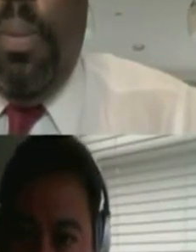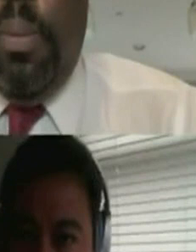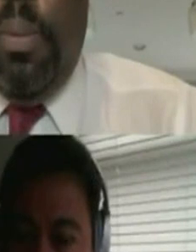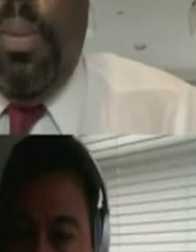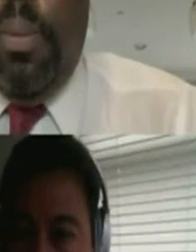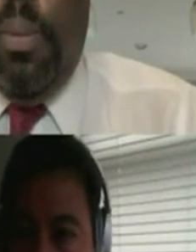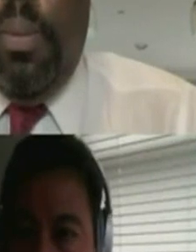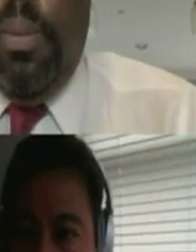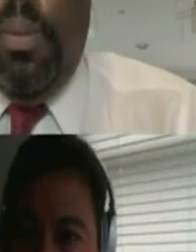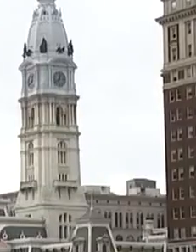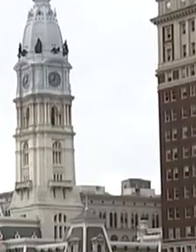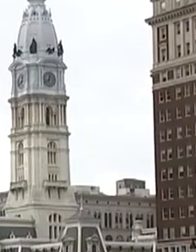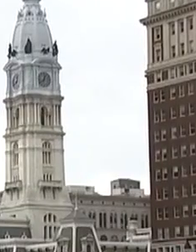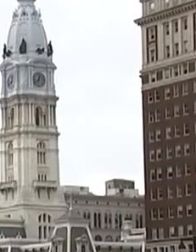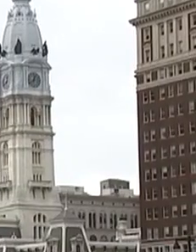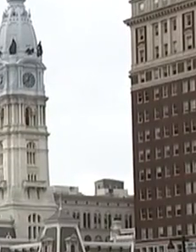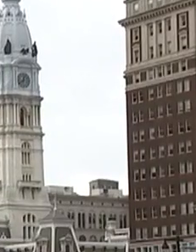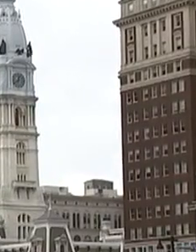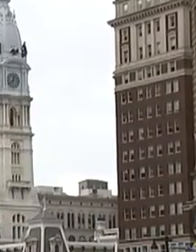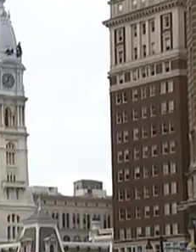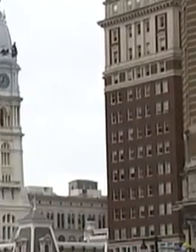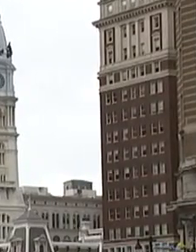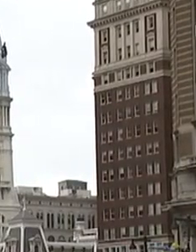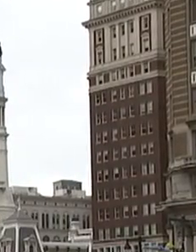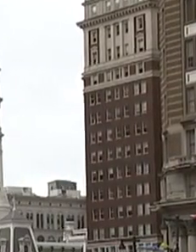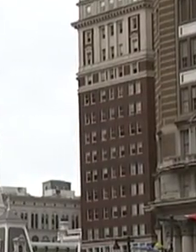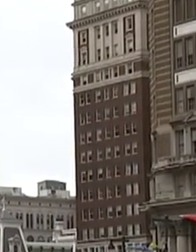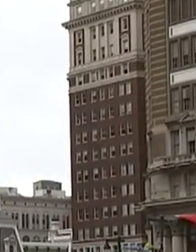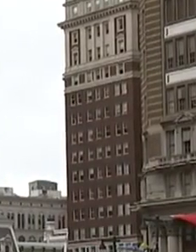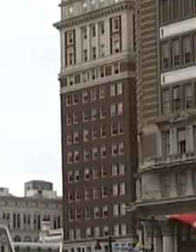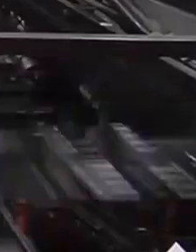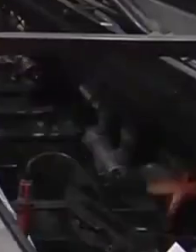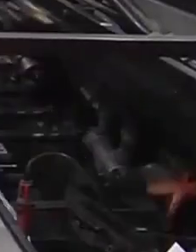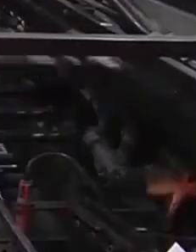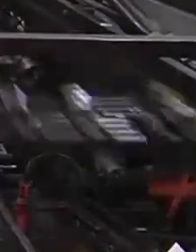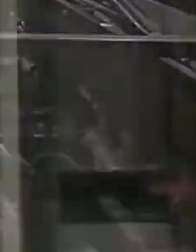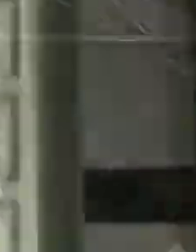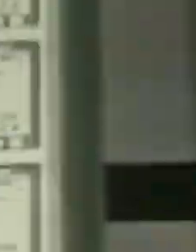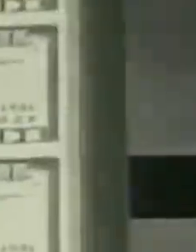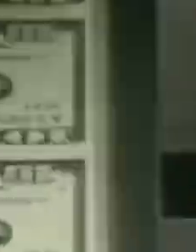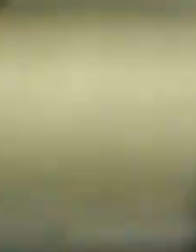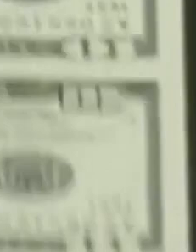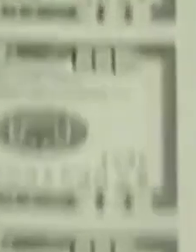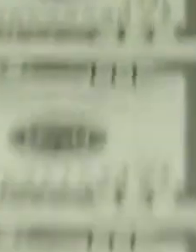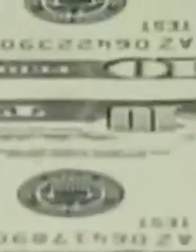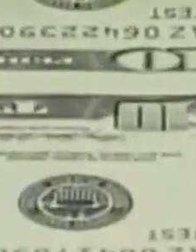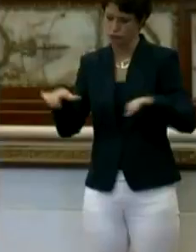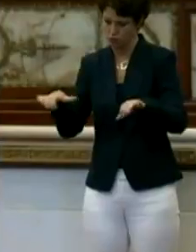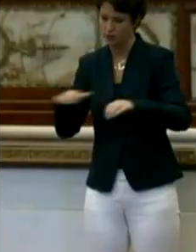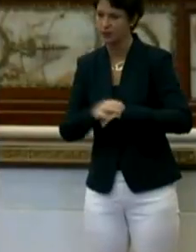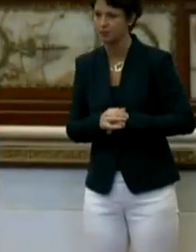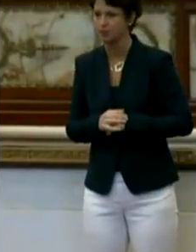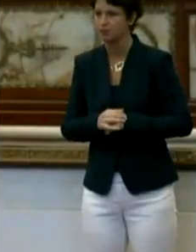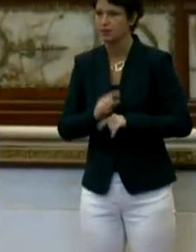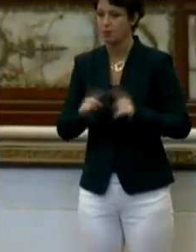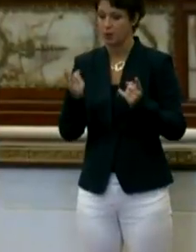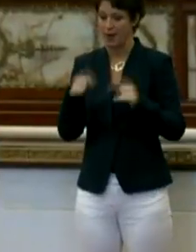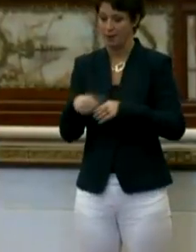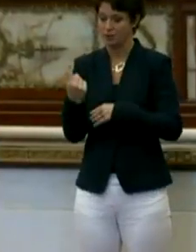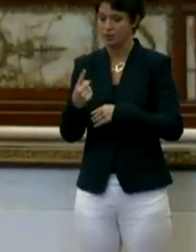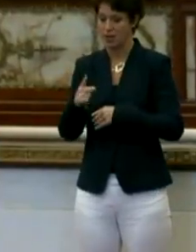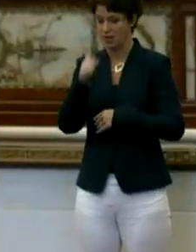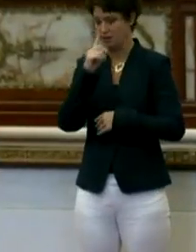went well into the night Wednesday, Philadelphia City Council gave preliminary approval to a fiscal year 2021 budget. What was done today